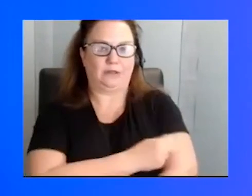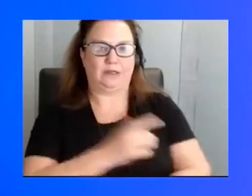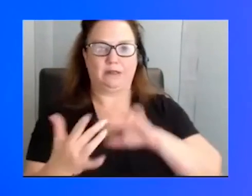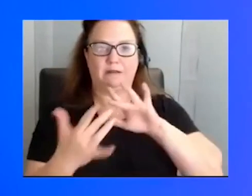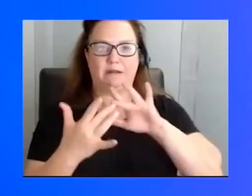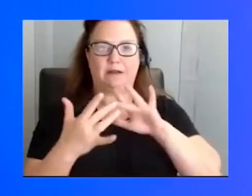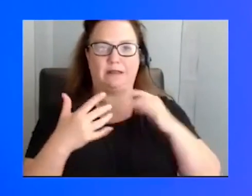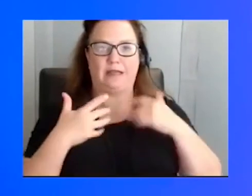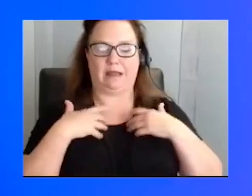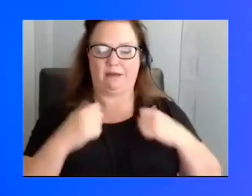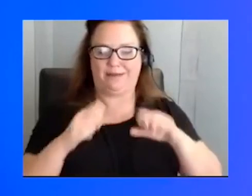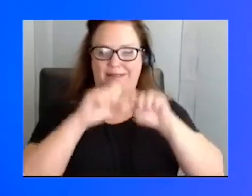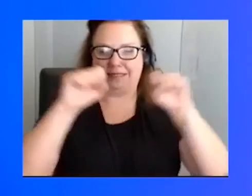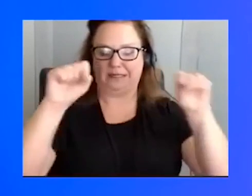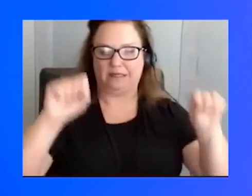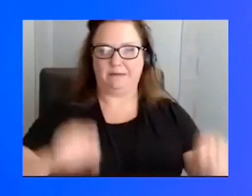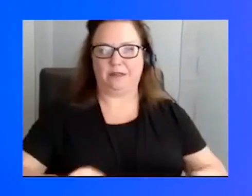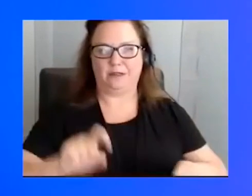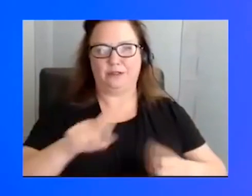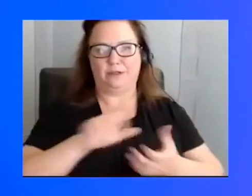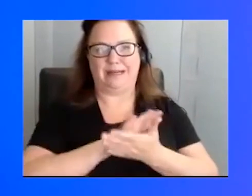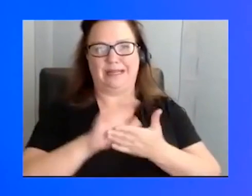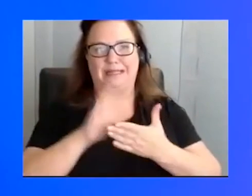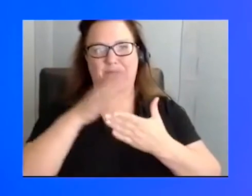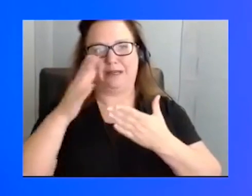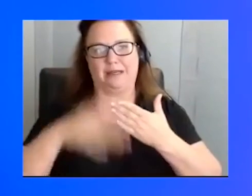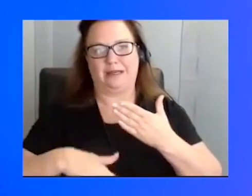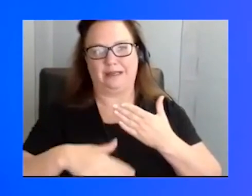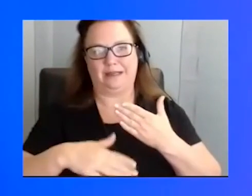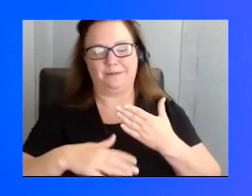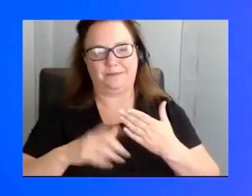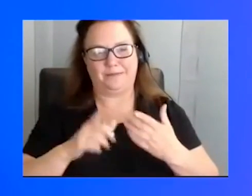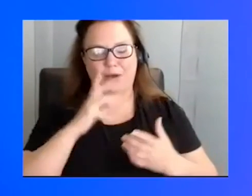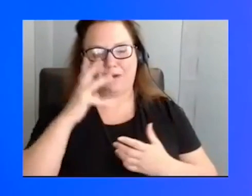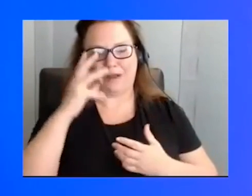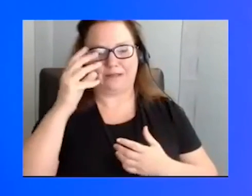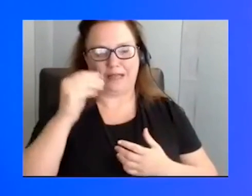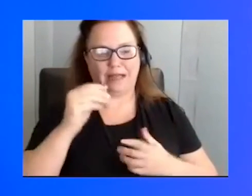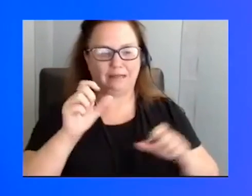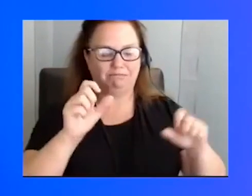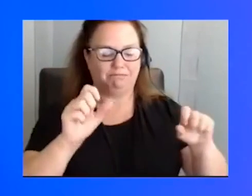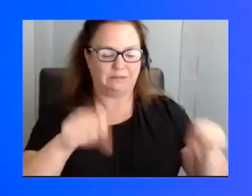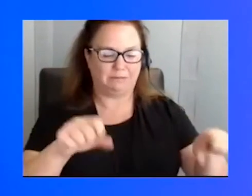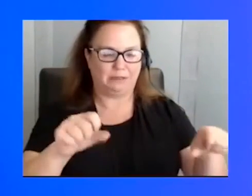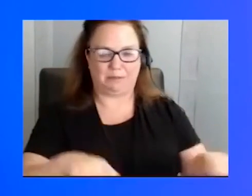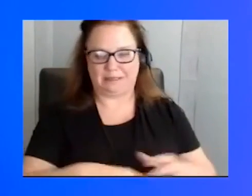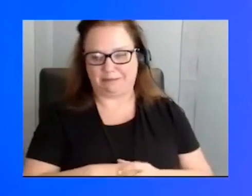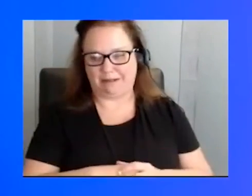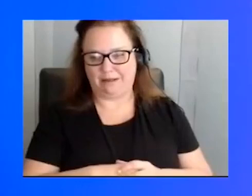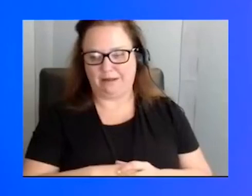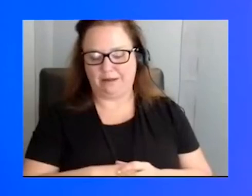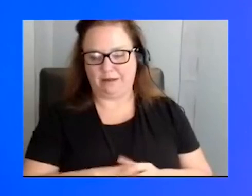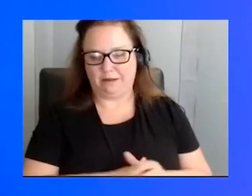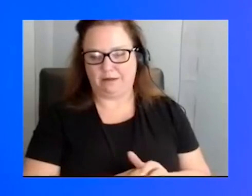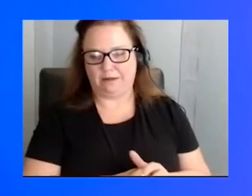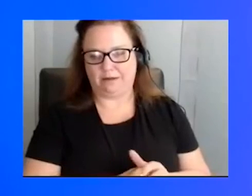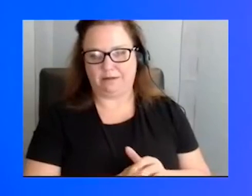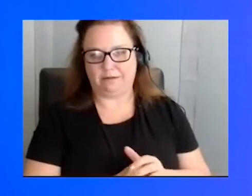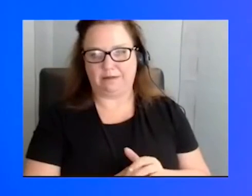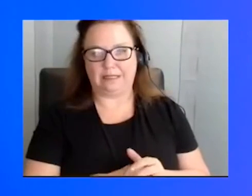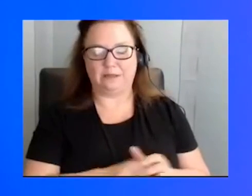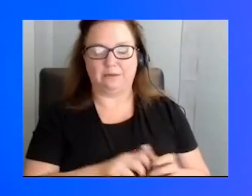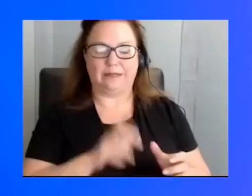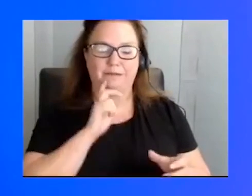system. It should be a nice weekend, so try to spend time outdoors as much as possible. And as we sign off for the